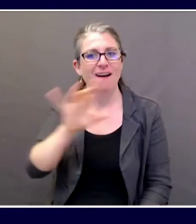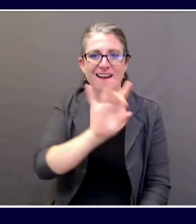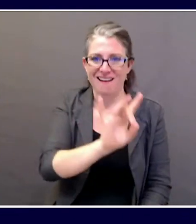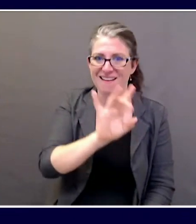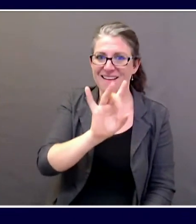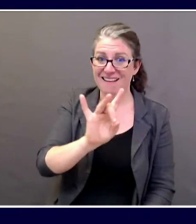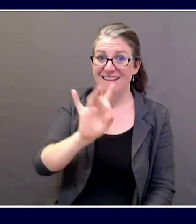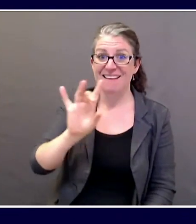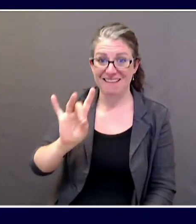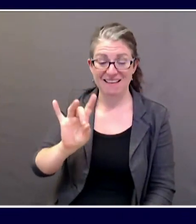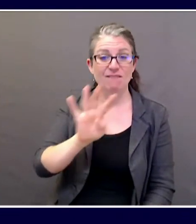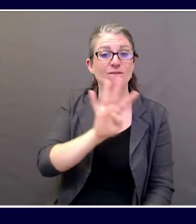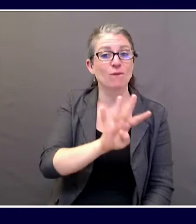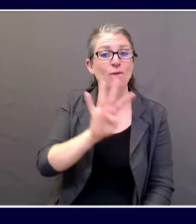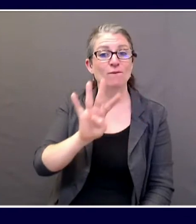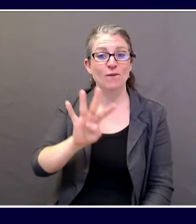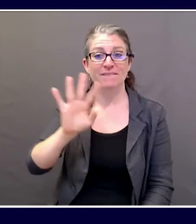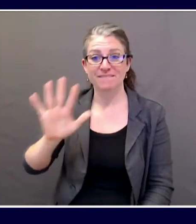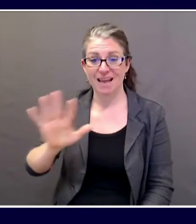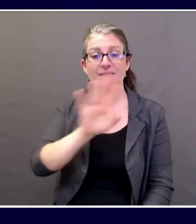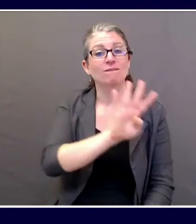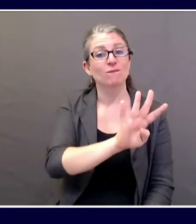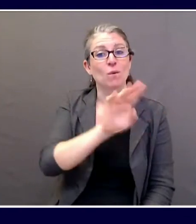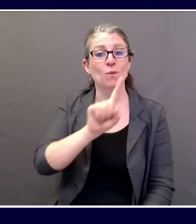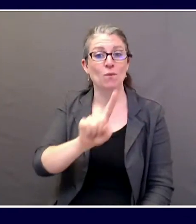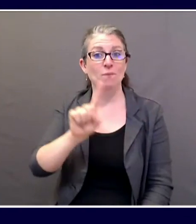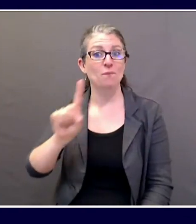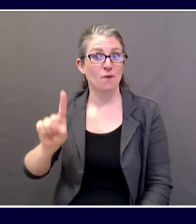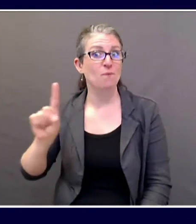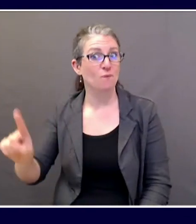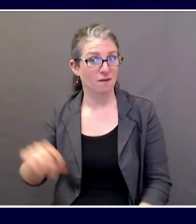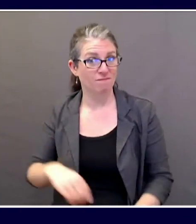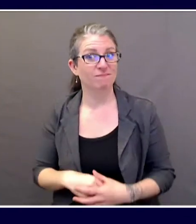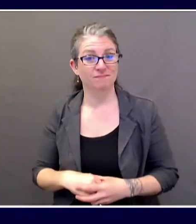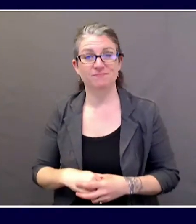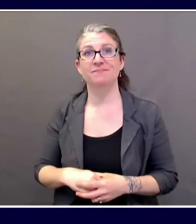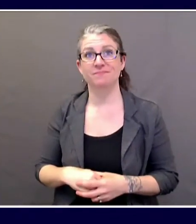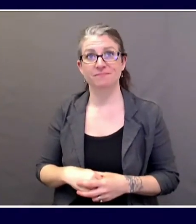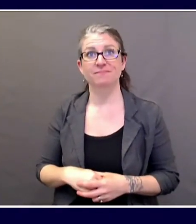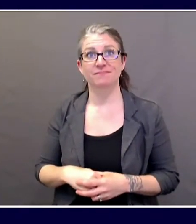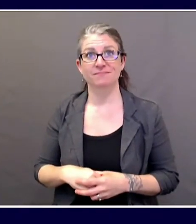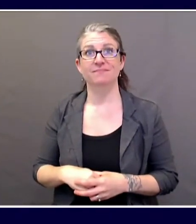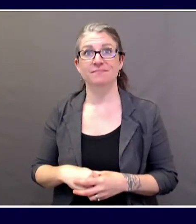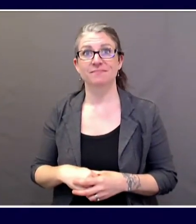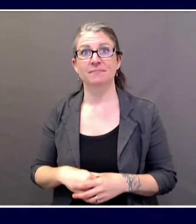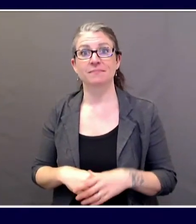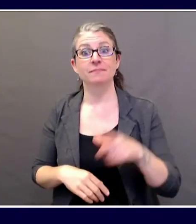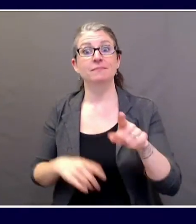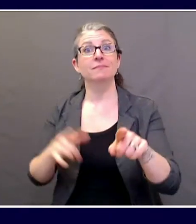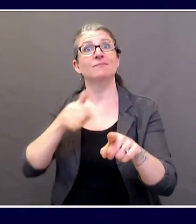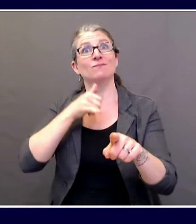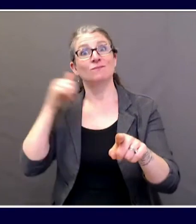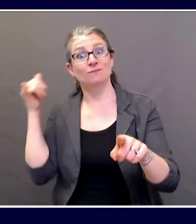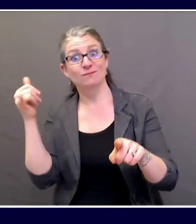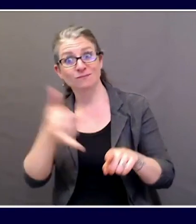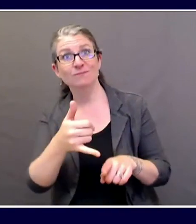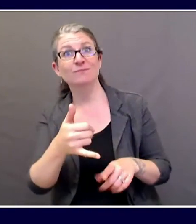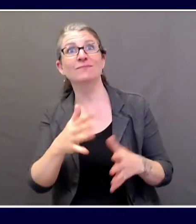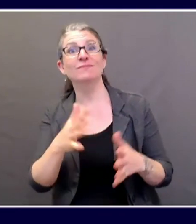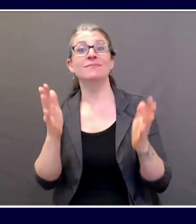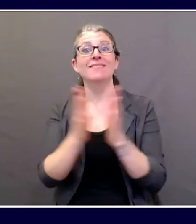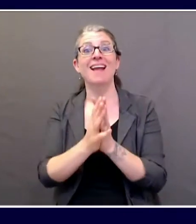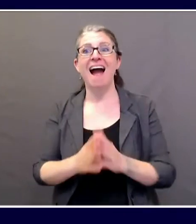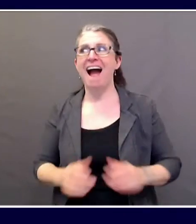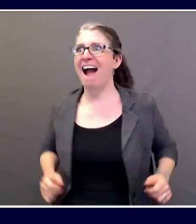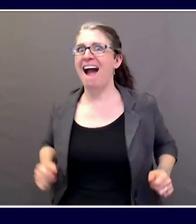888-445-4111. Now, this phone number is not a priority access lane, but they can help you navigate some of the websites to